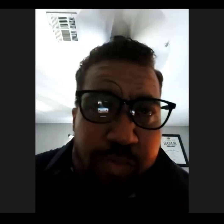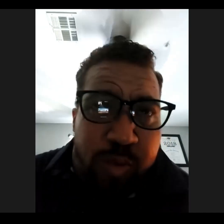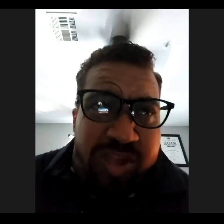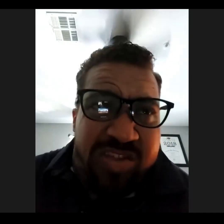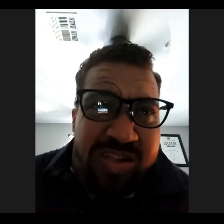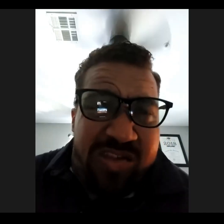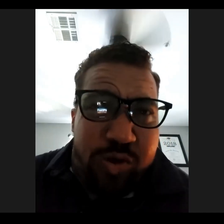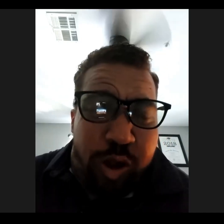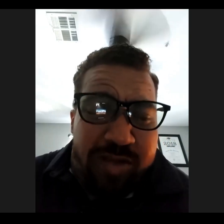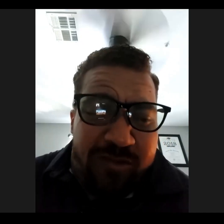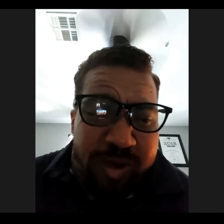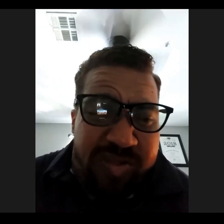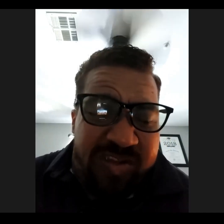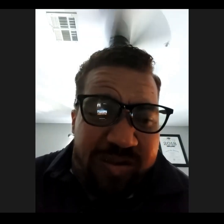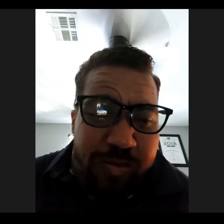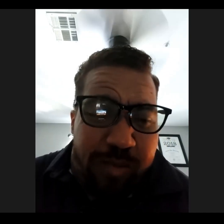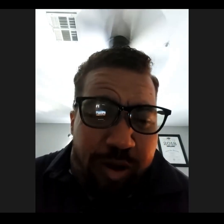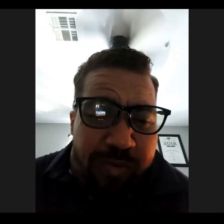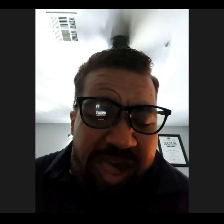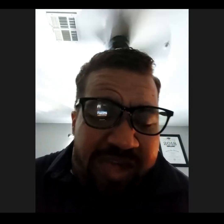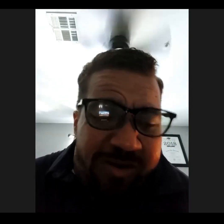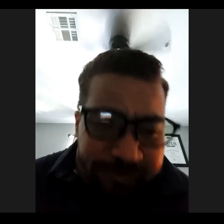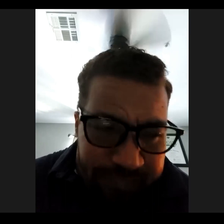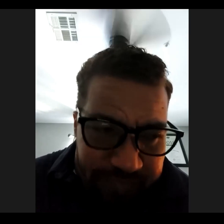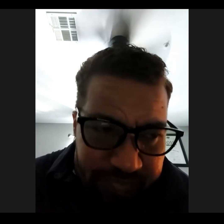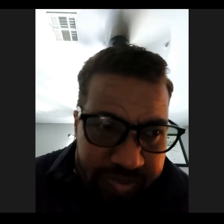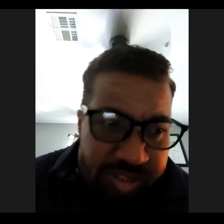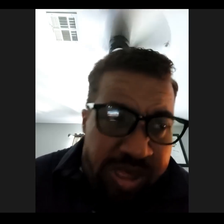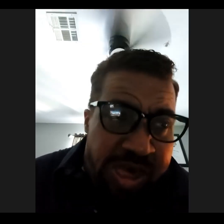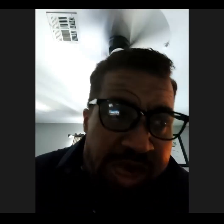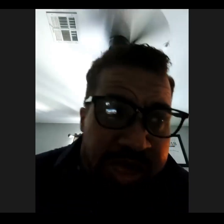I went to this conference my mom had